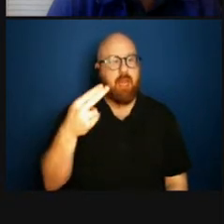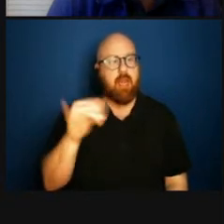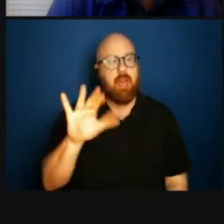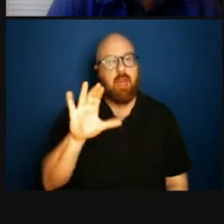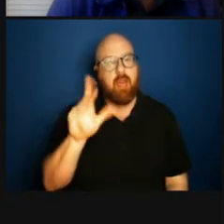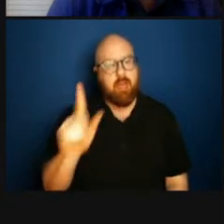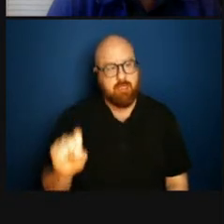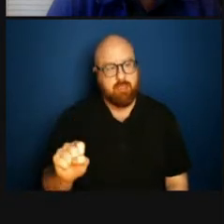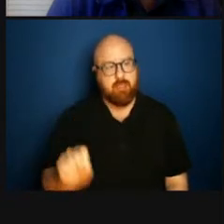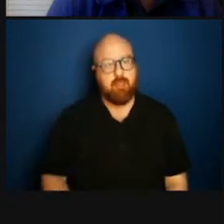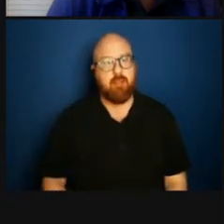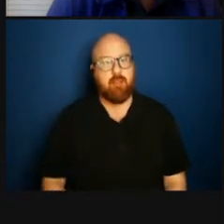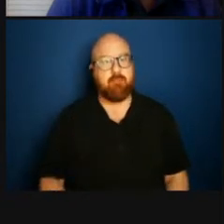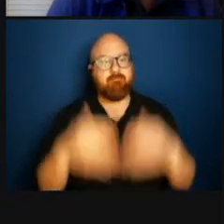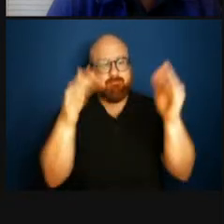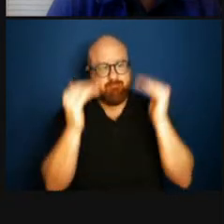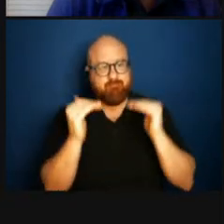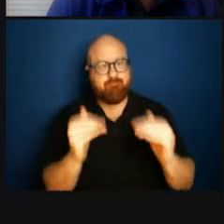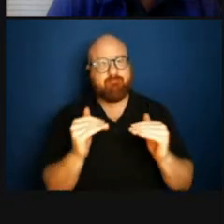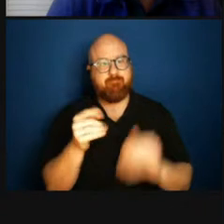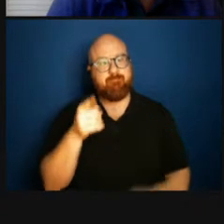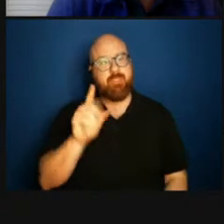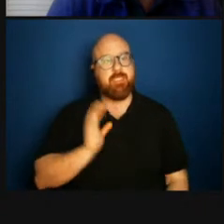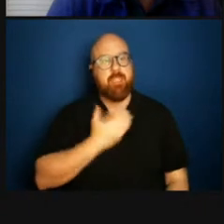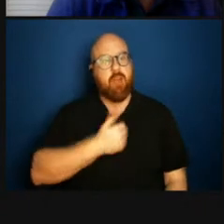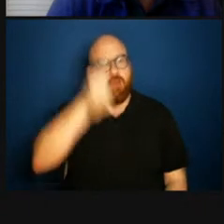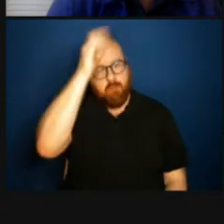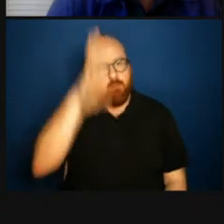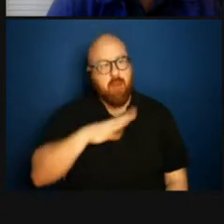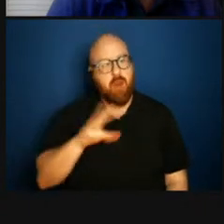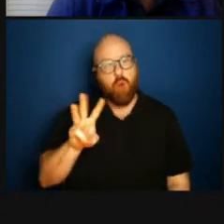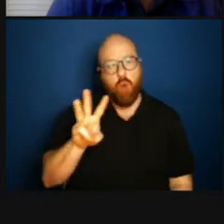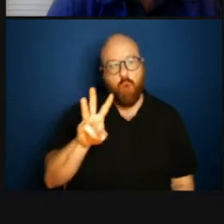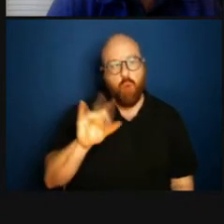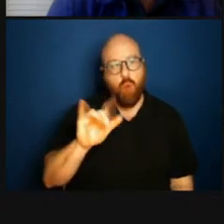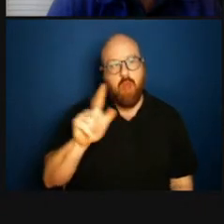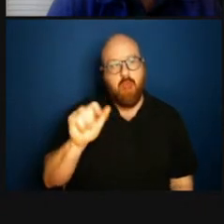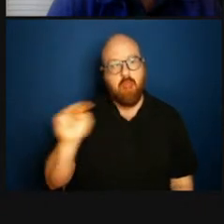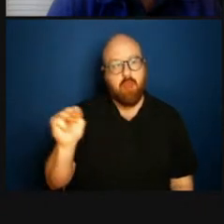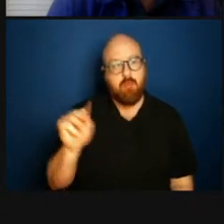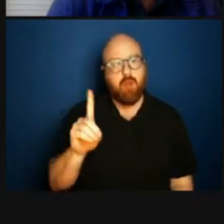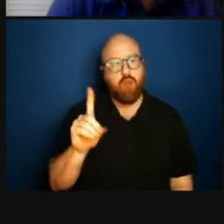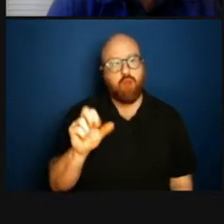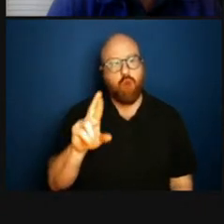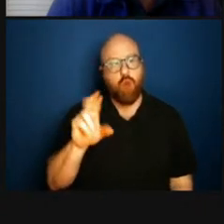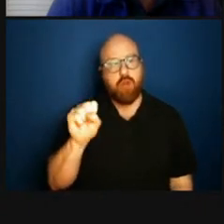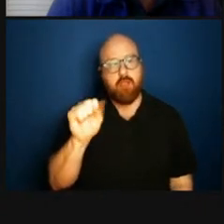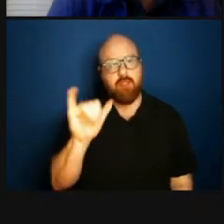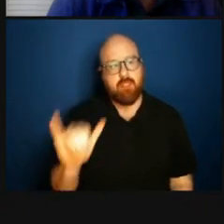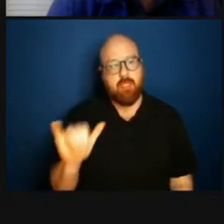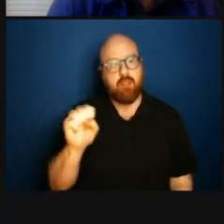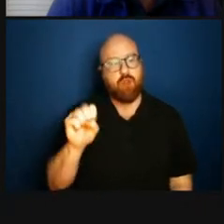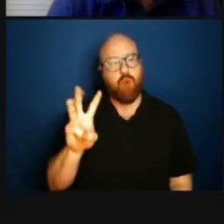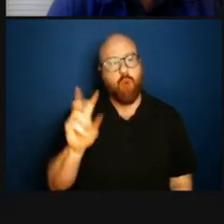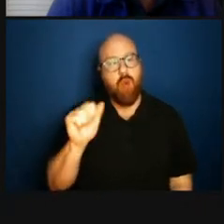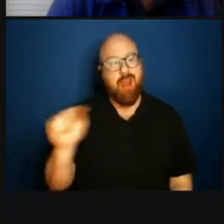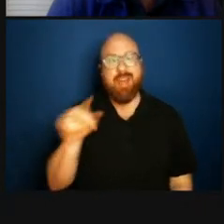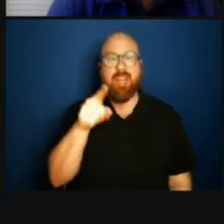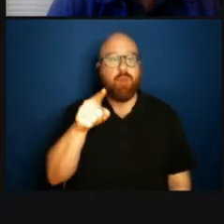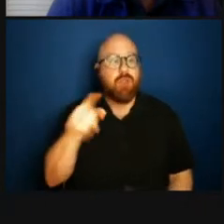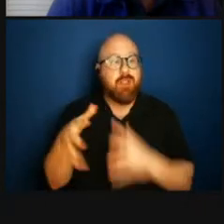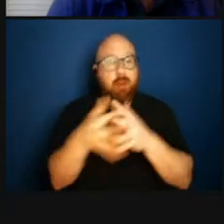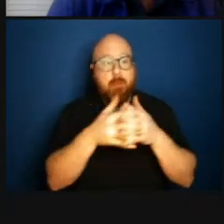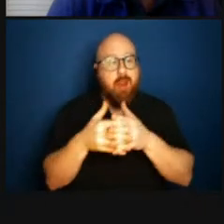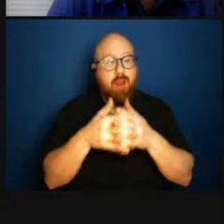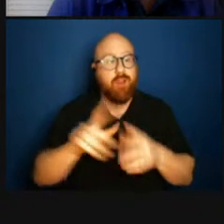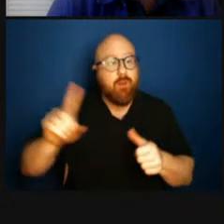This is our man, William Dorsey Swan. You may not have ever heard of him, but he was America's first drag queen, and he was